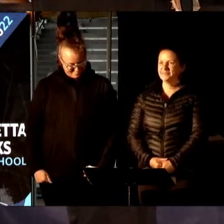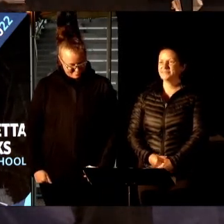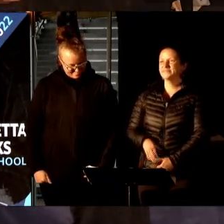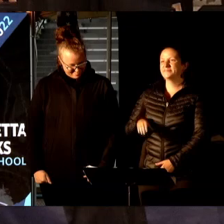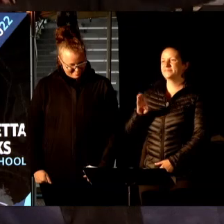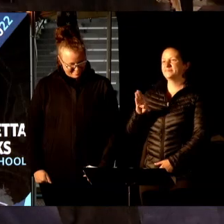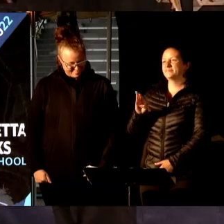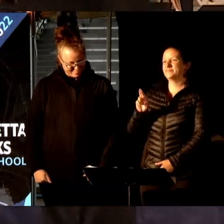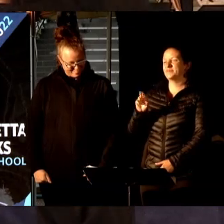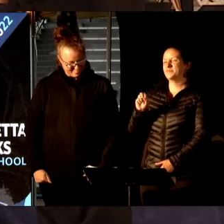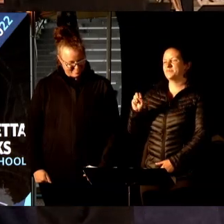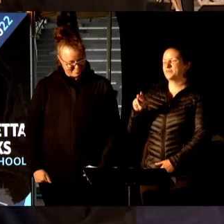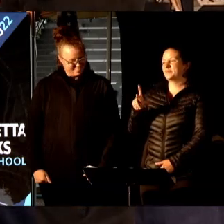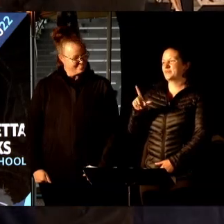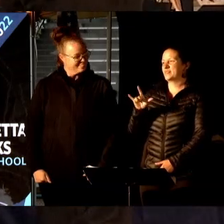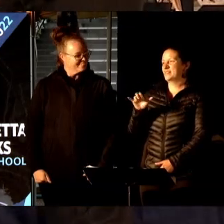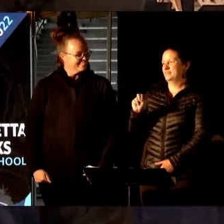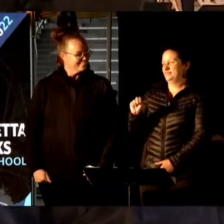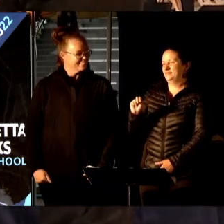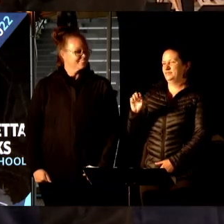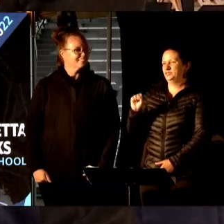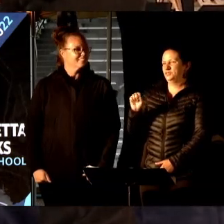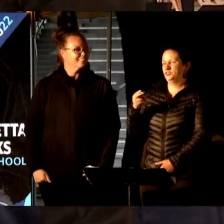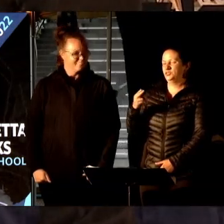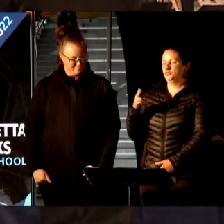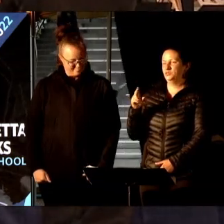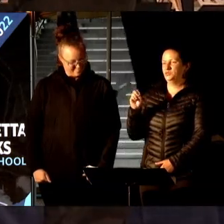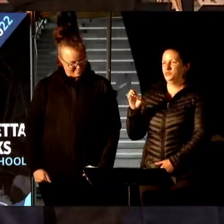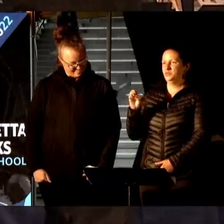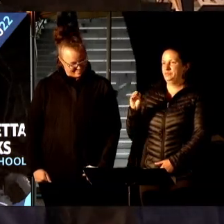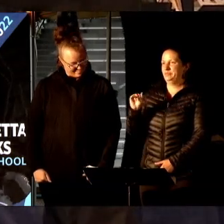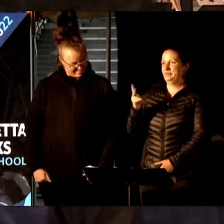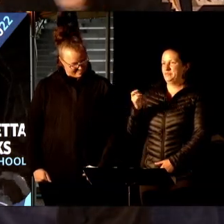Brooklyn Schumacher. Shoemaker.